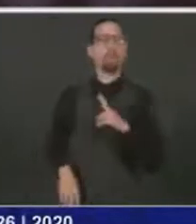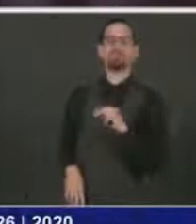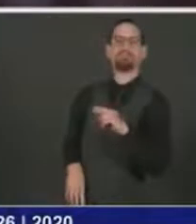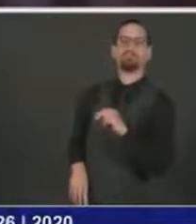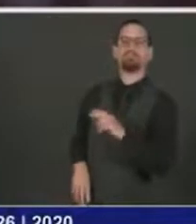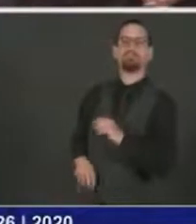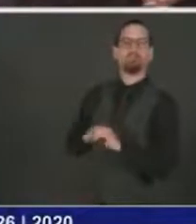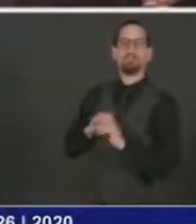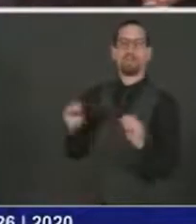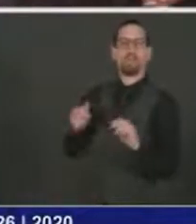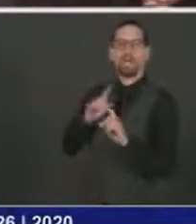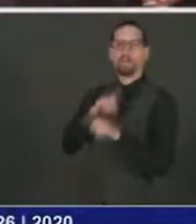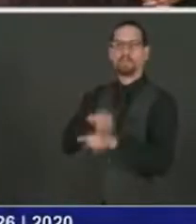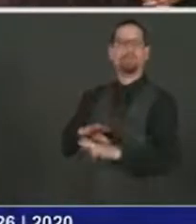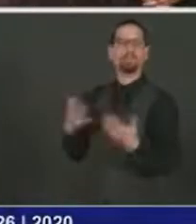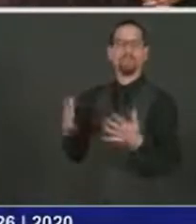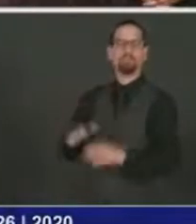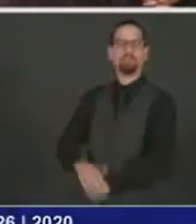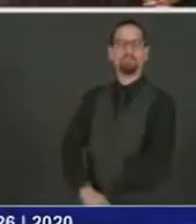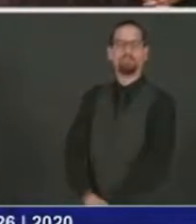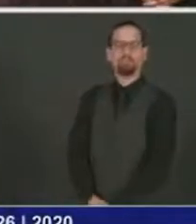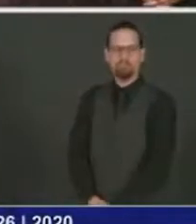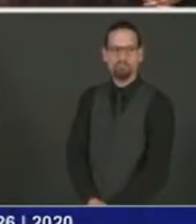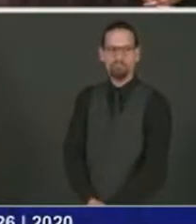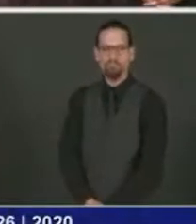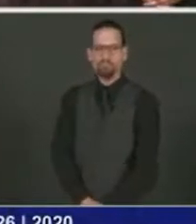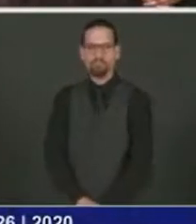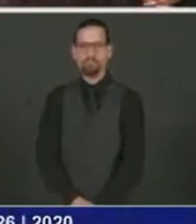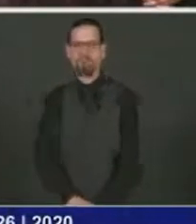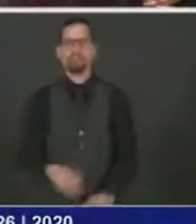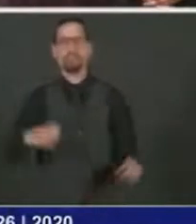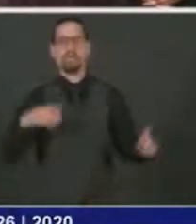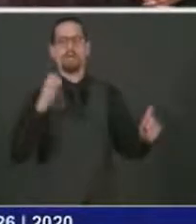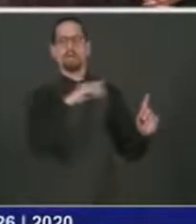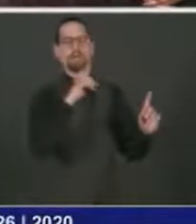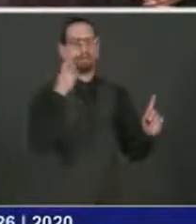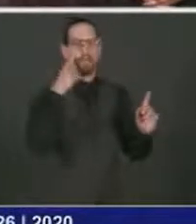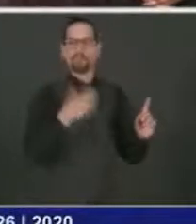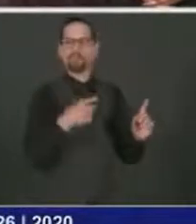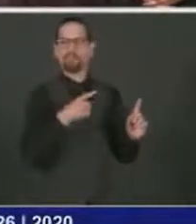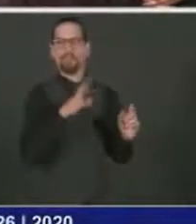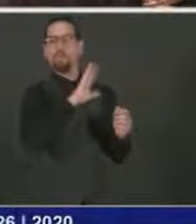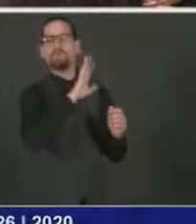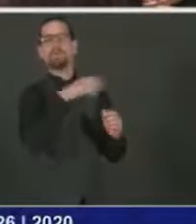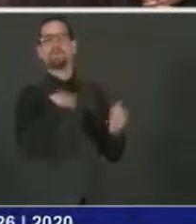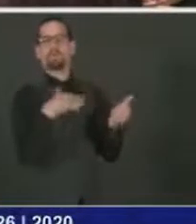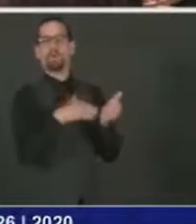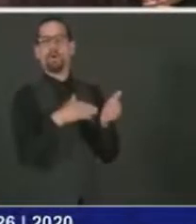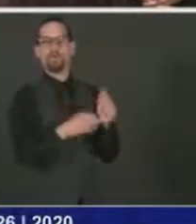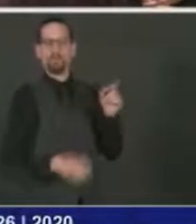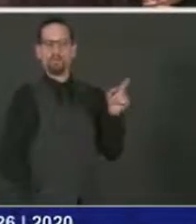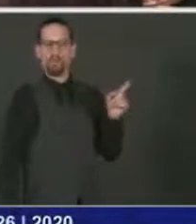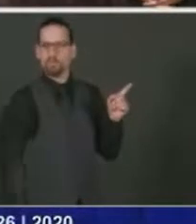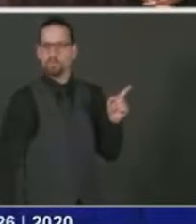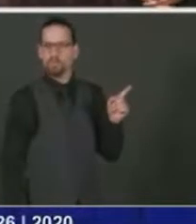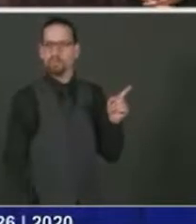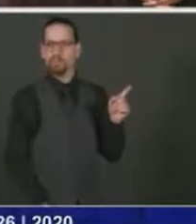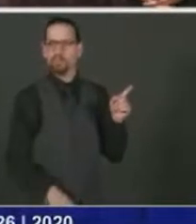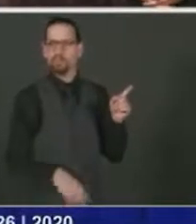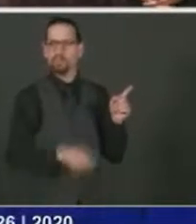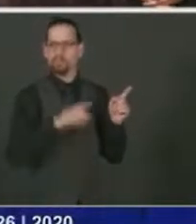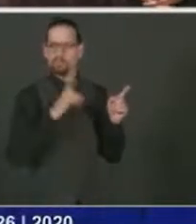information that we share. Doctor, the governor gave us a lot of ages of children who are in need